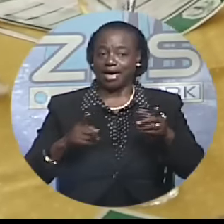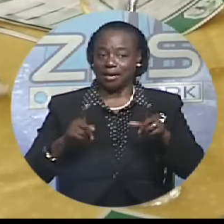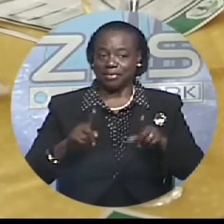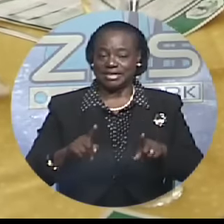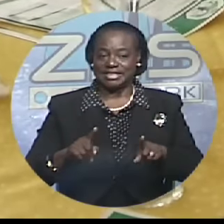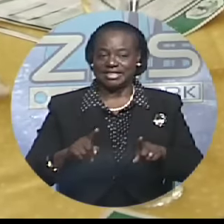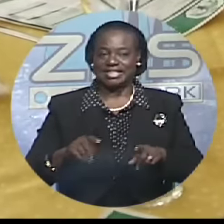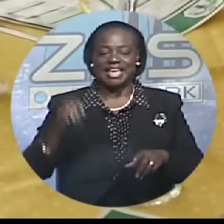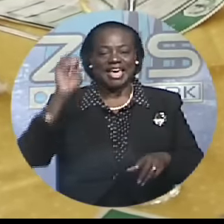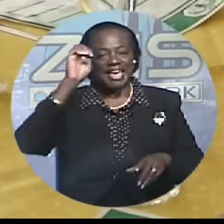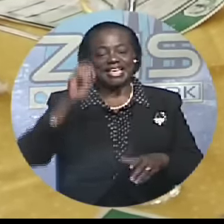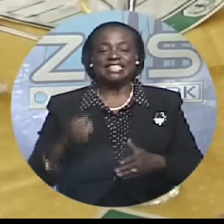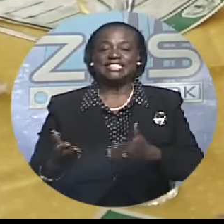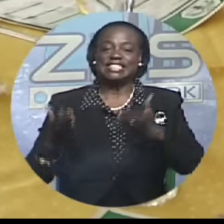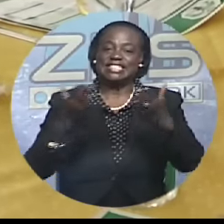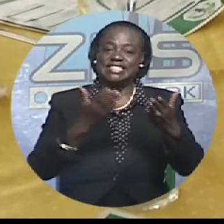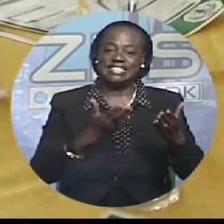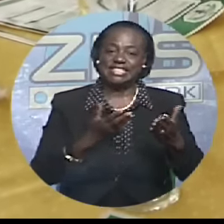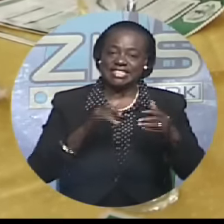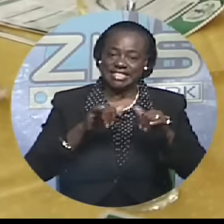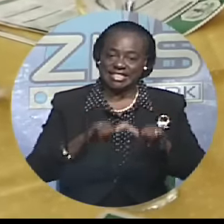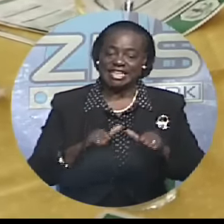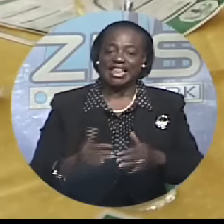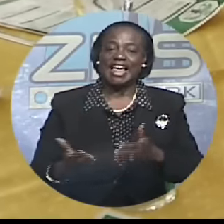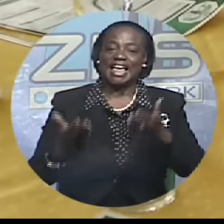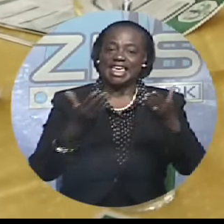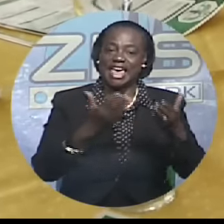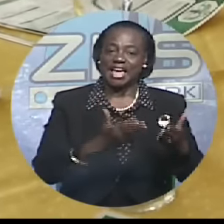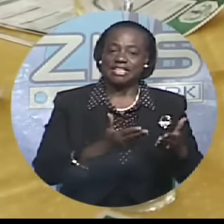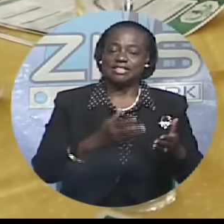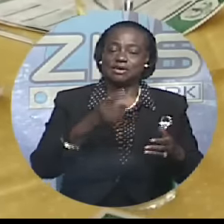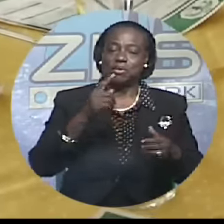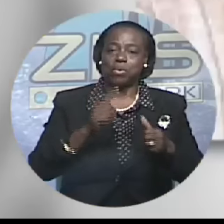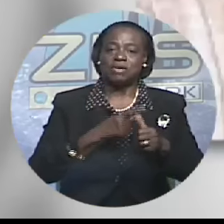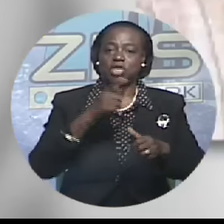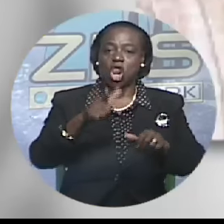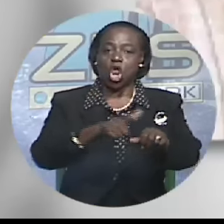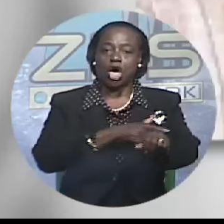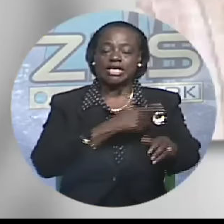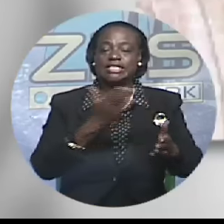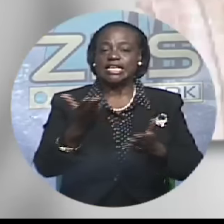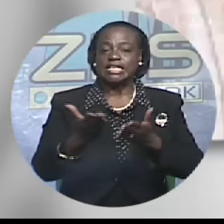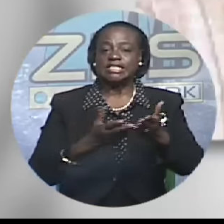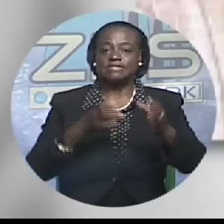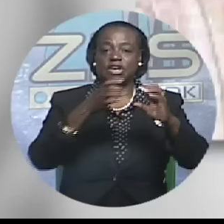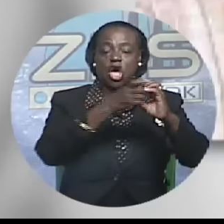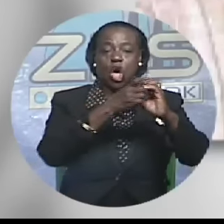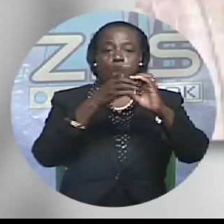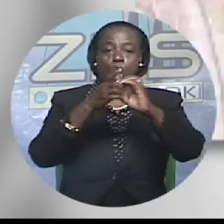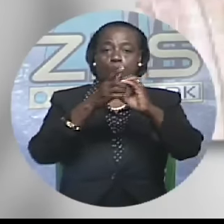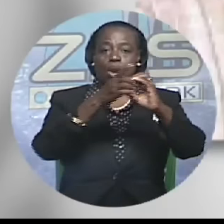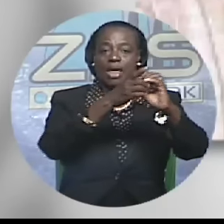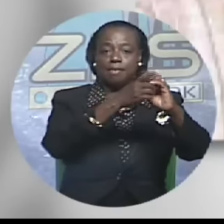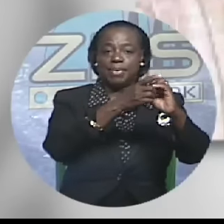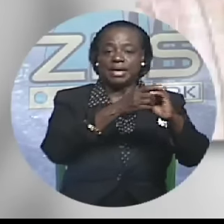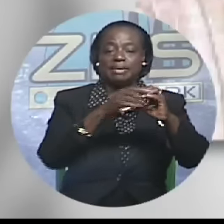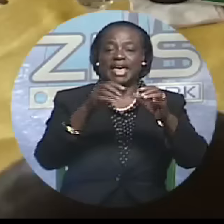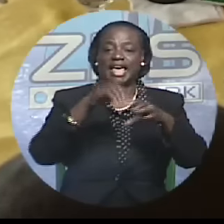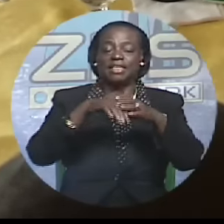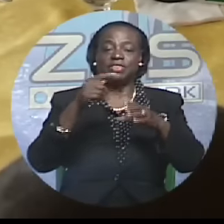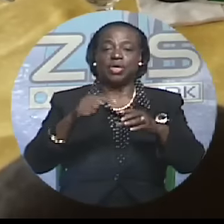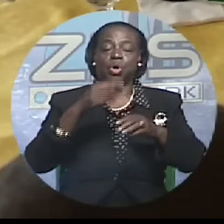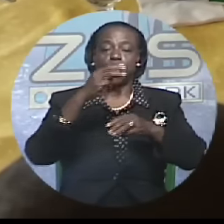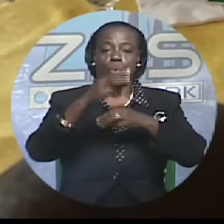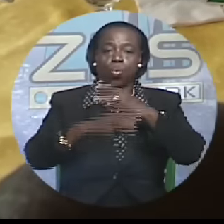carries the distinction as one of the longest-serving Olympic Association presidents in the world, having led the Bahamas Olympic Association for 36